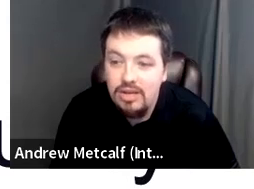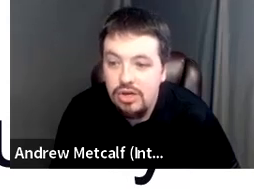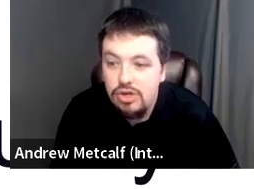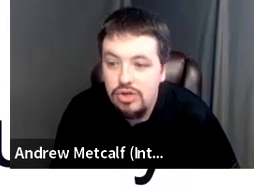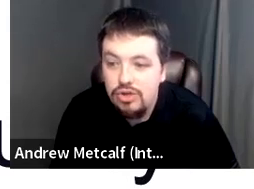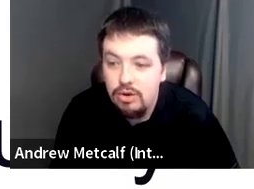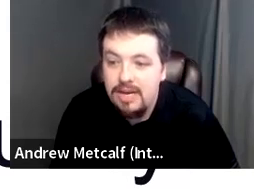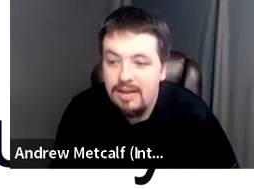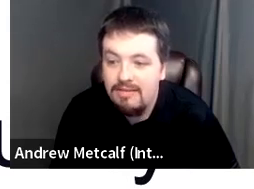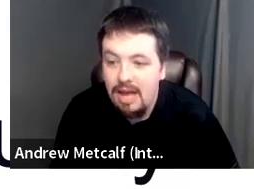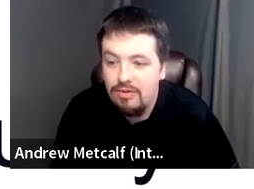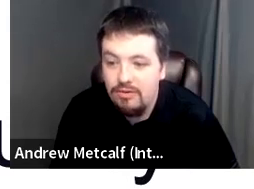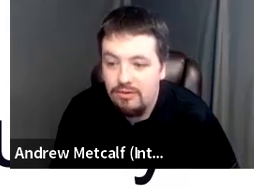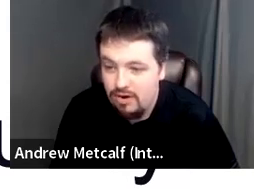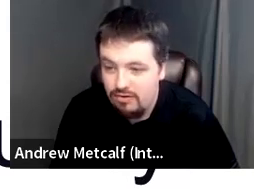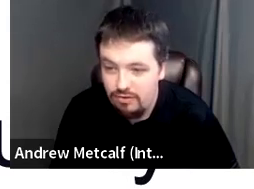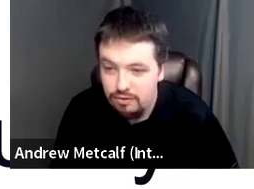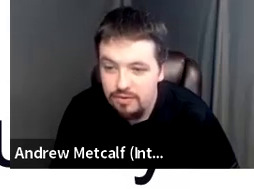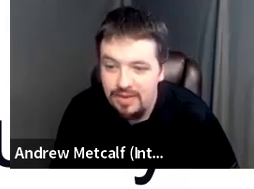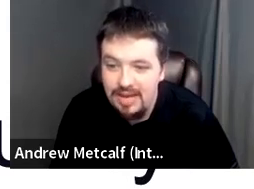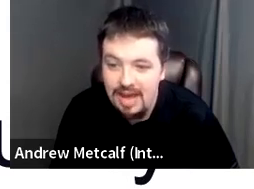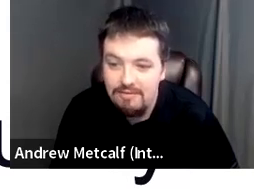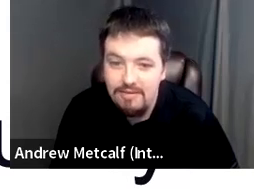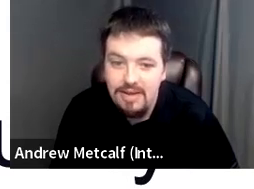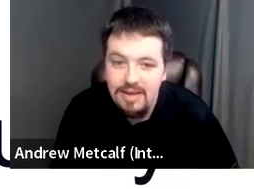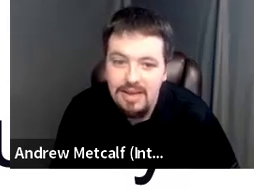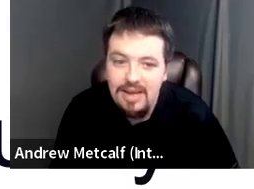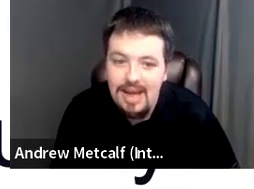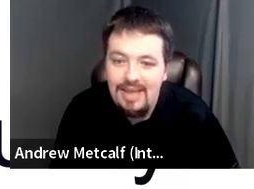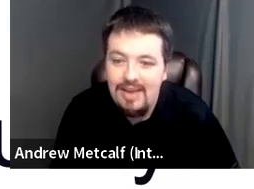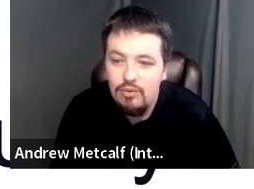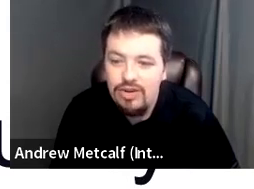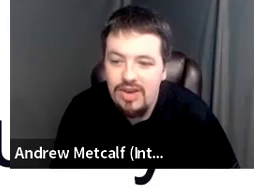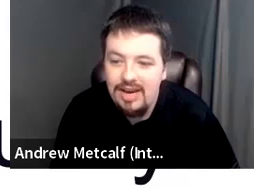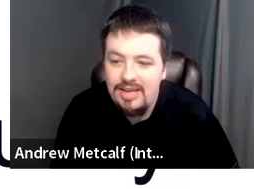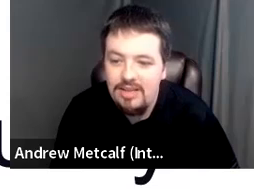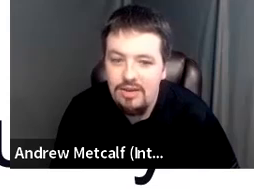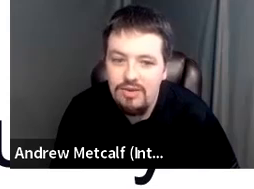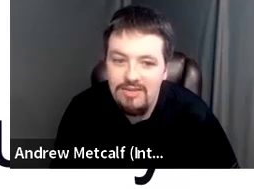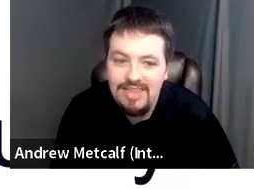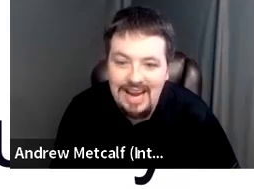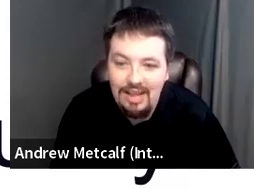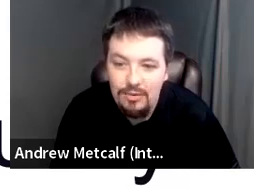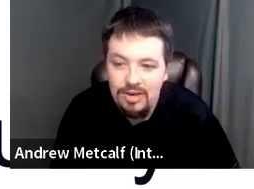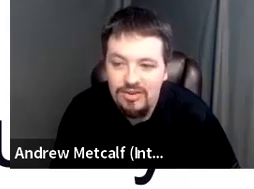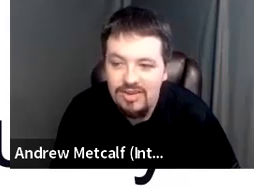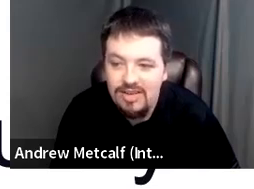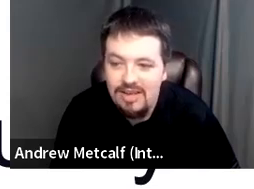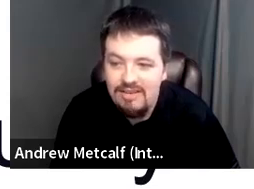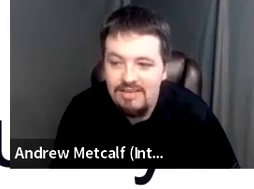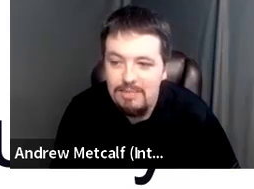1778, Germany established the first school for the deaf, and they rejected the use of sign